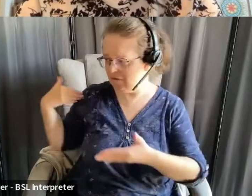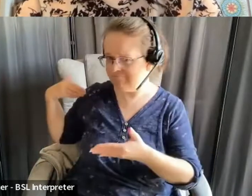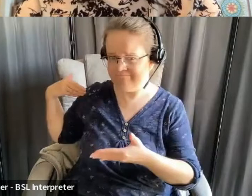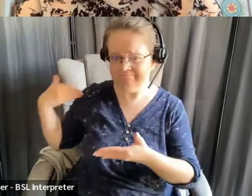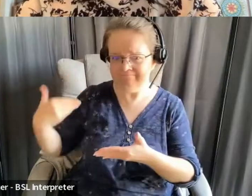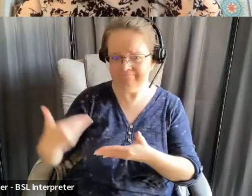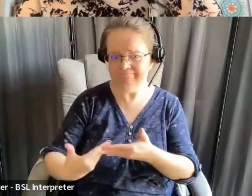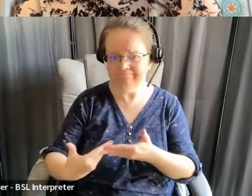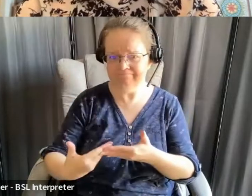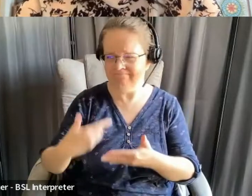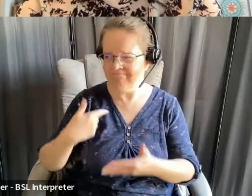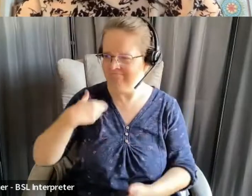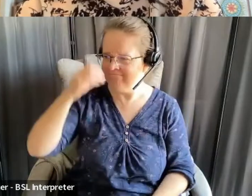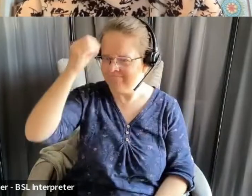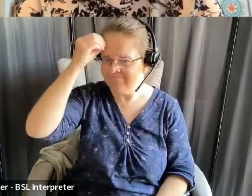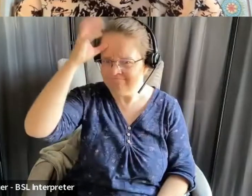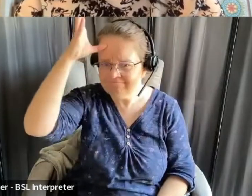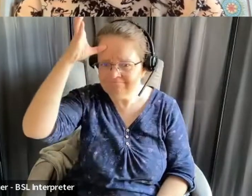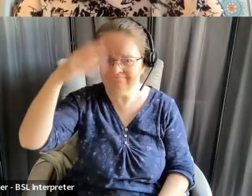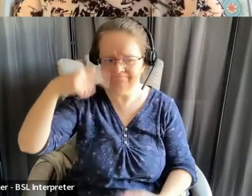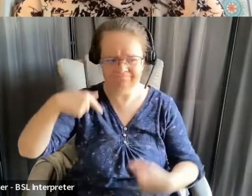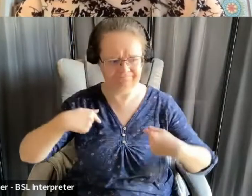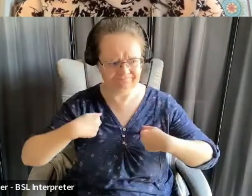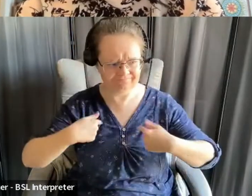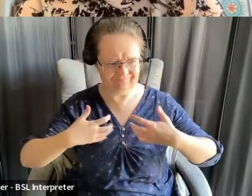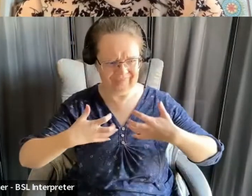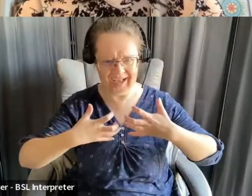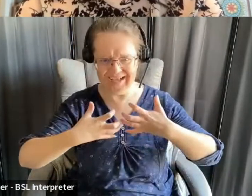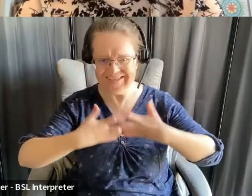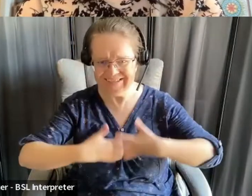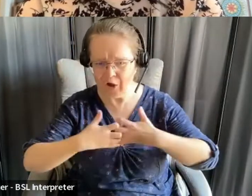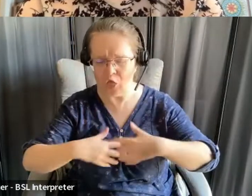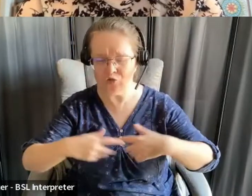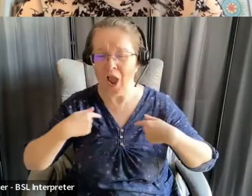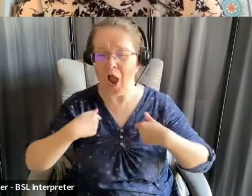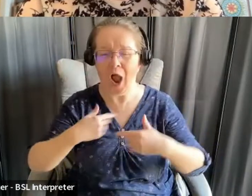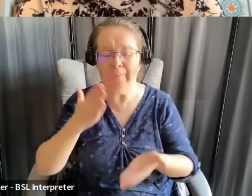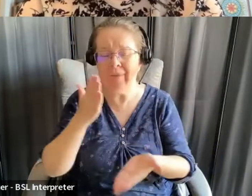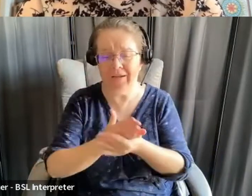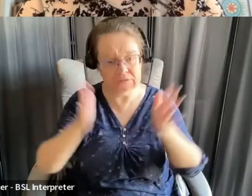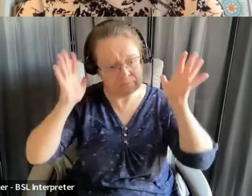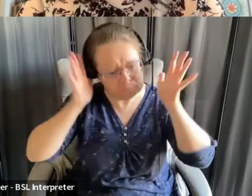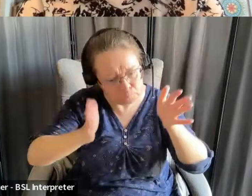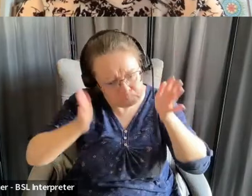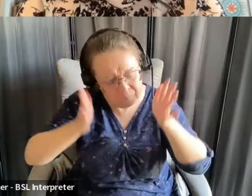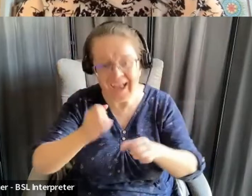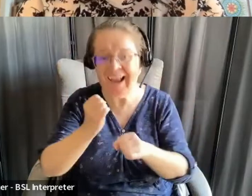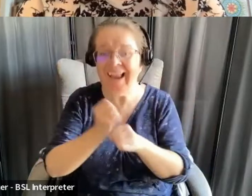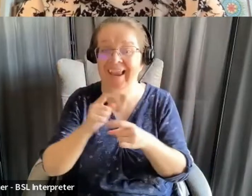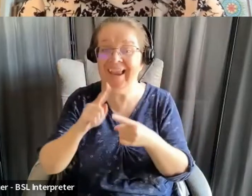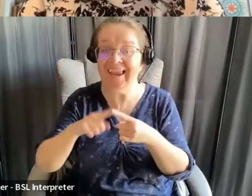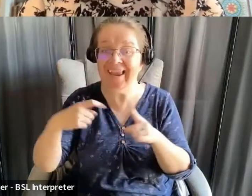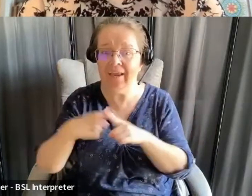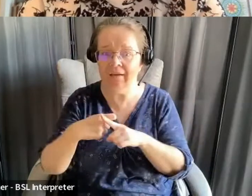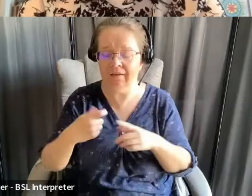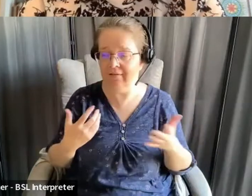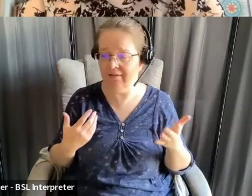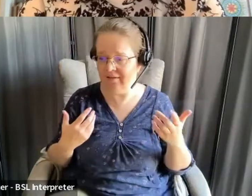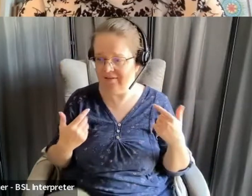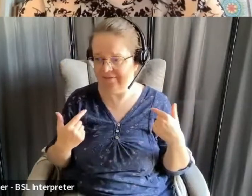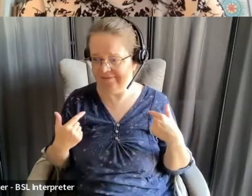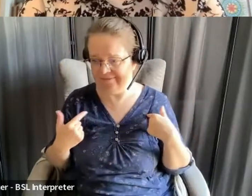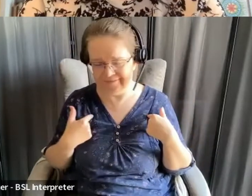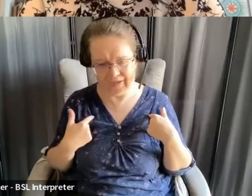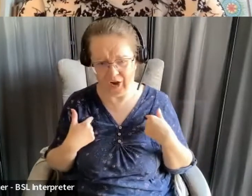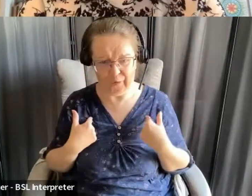technology, a passion for it. I mean, you know, I'm the archetypal geek. What I do for fun is write computer code. But I also